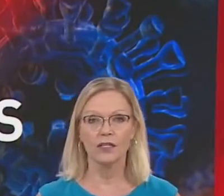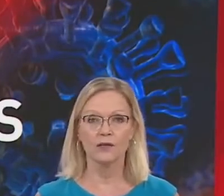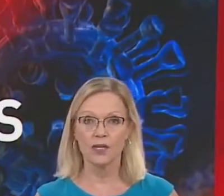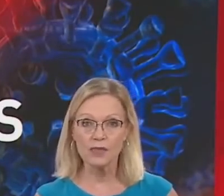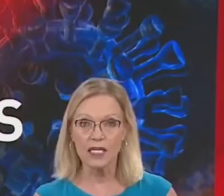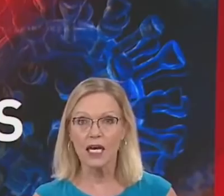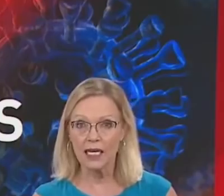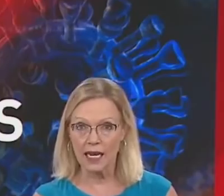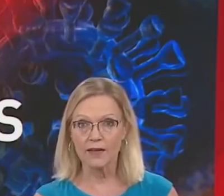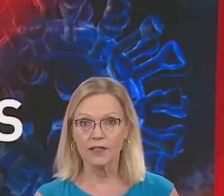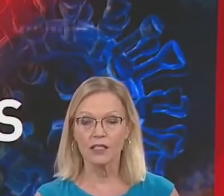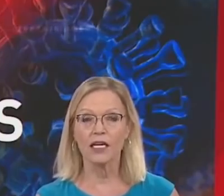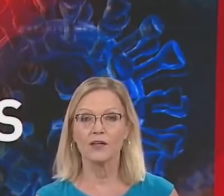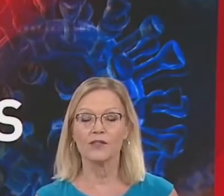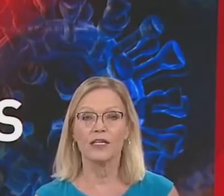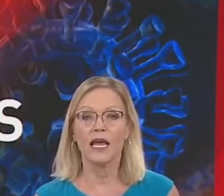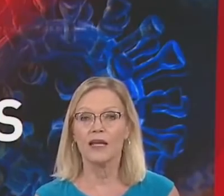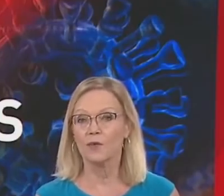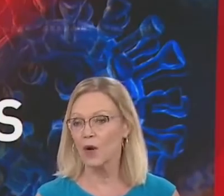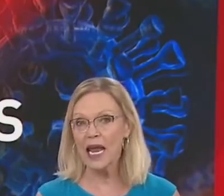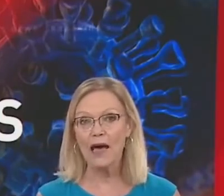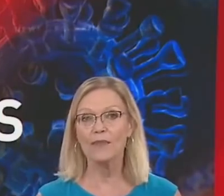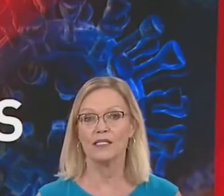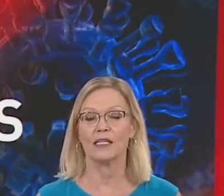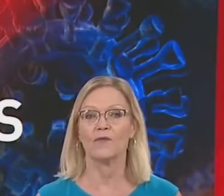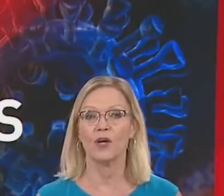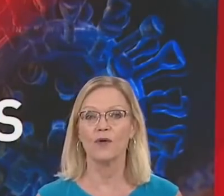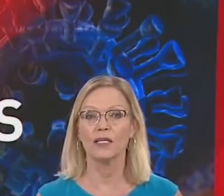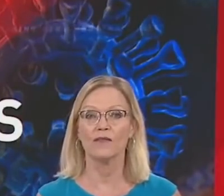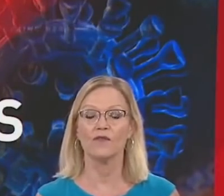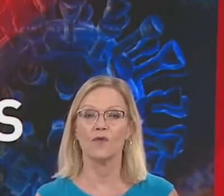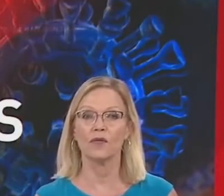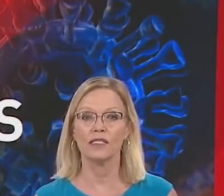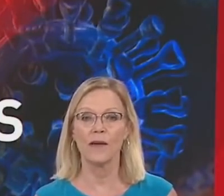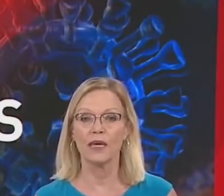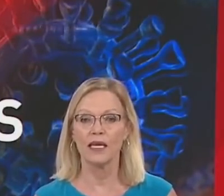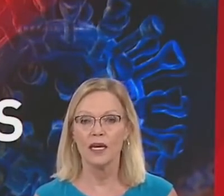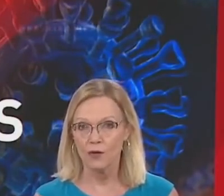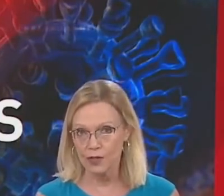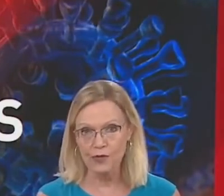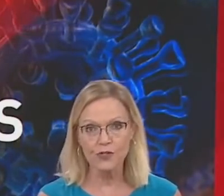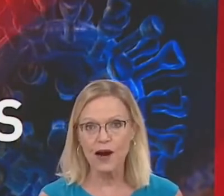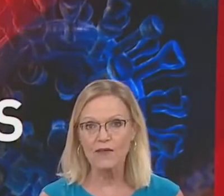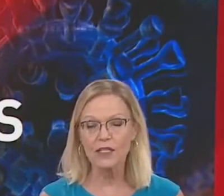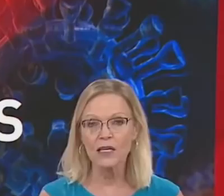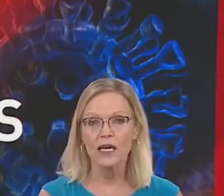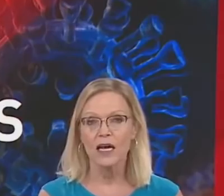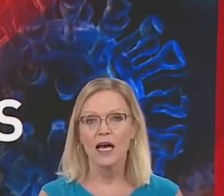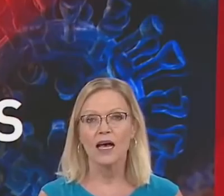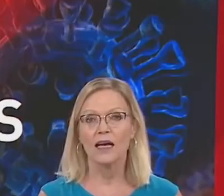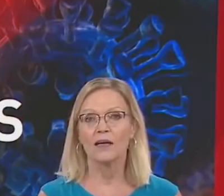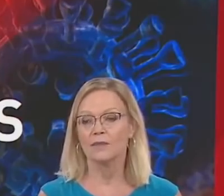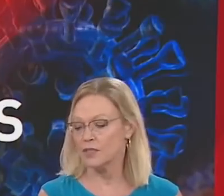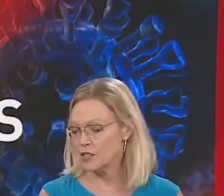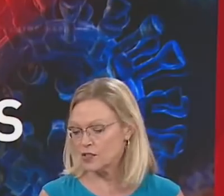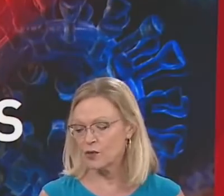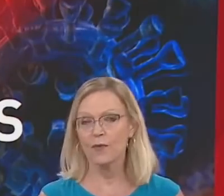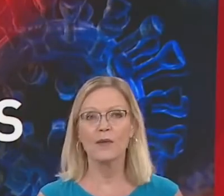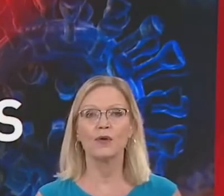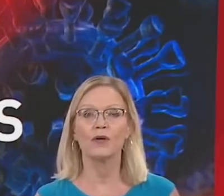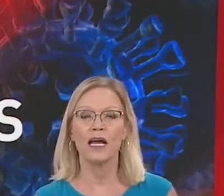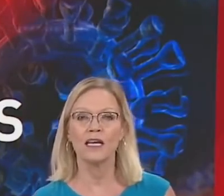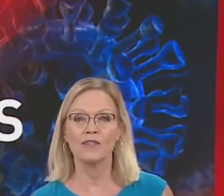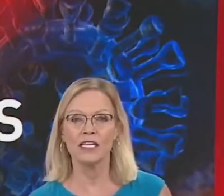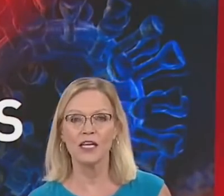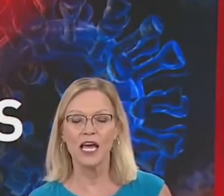put it together on Wednesday, and it would be announced Thursday. However, with this latest increase, it'll be interesting to see if maybe the governor, jumps